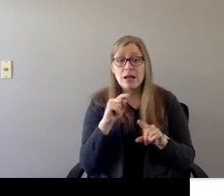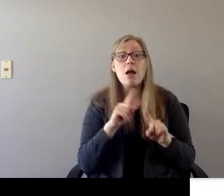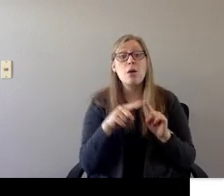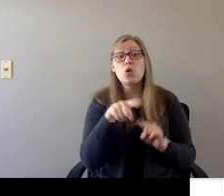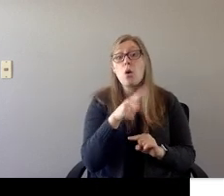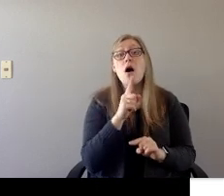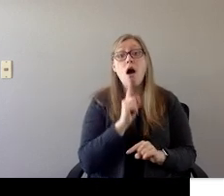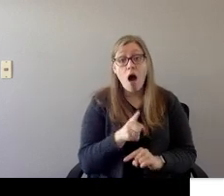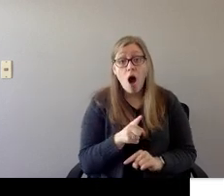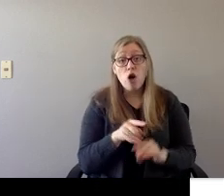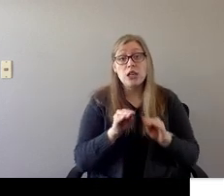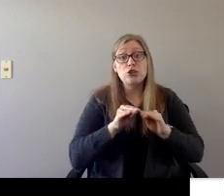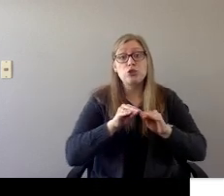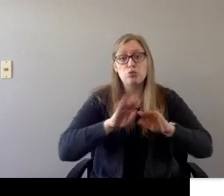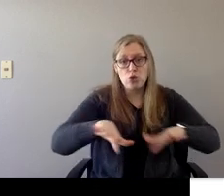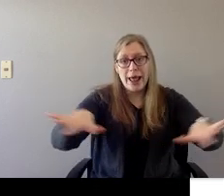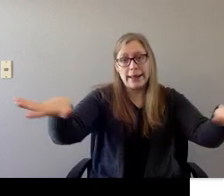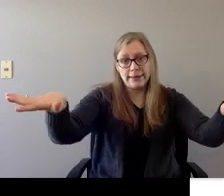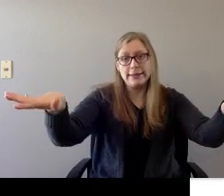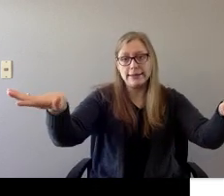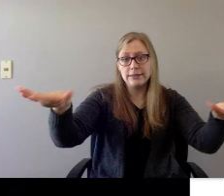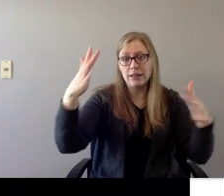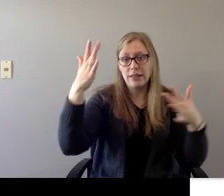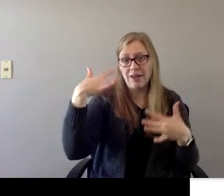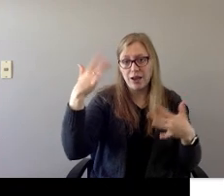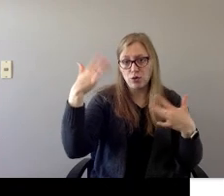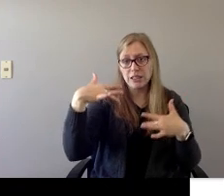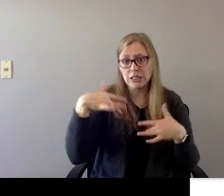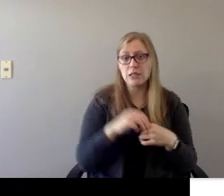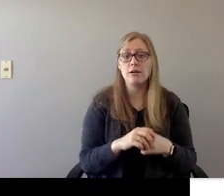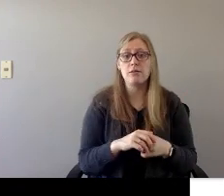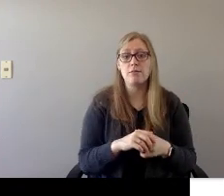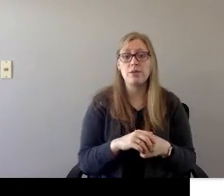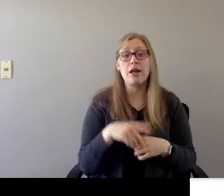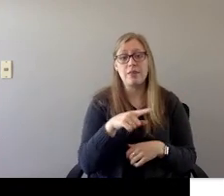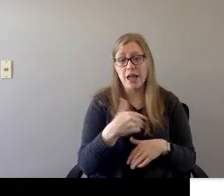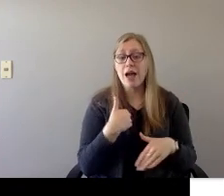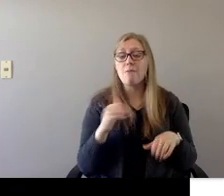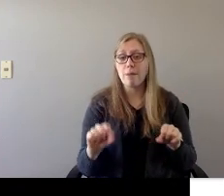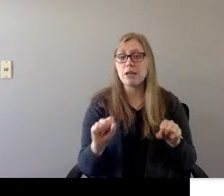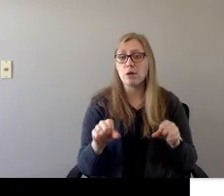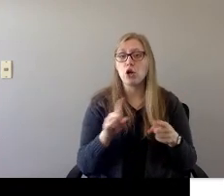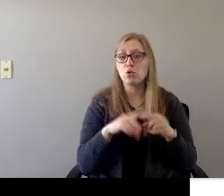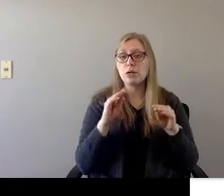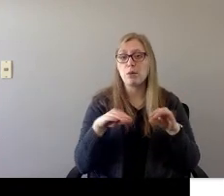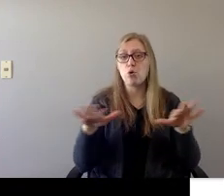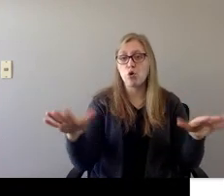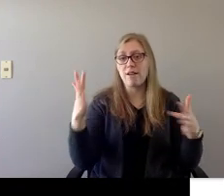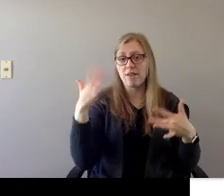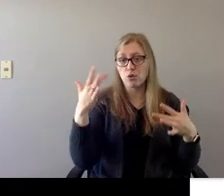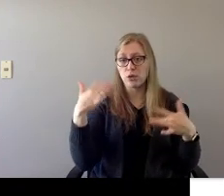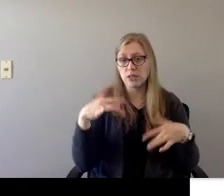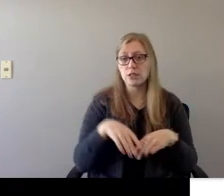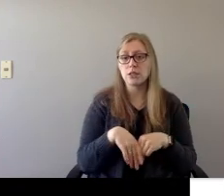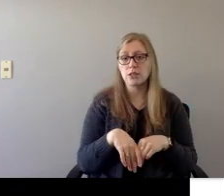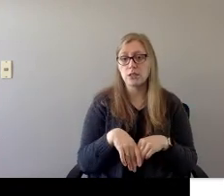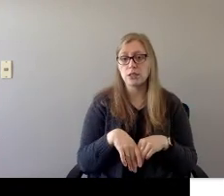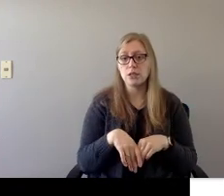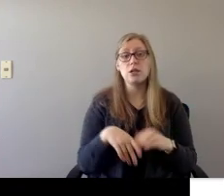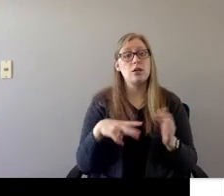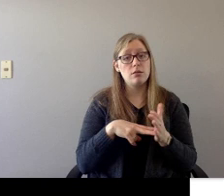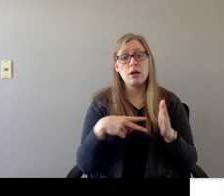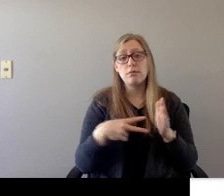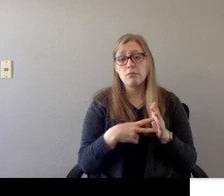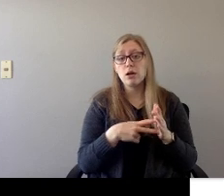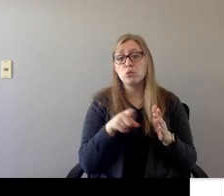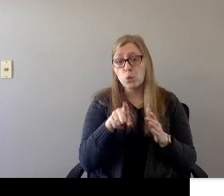are spreading the virus. Okay, they have that possibility of spreading the virus, and therefore you do play an important